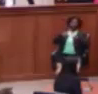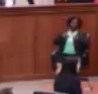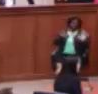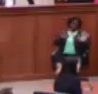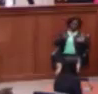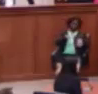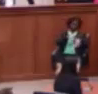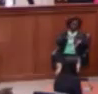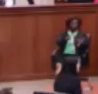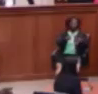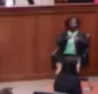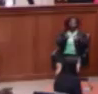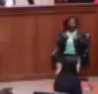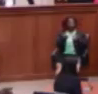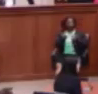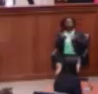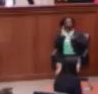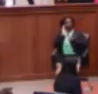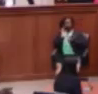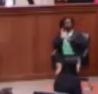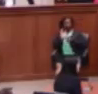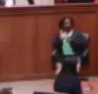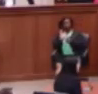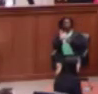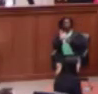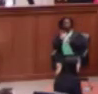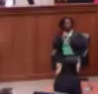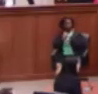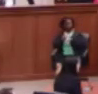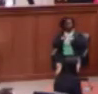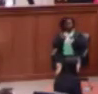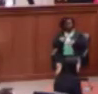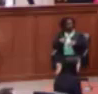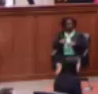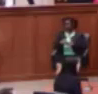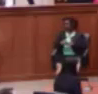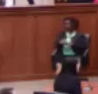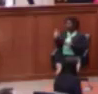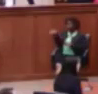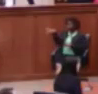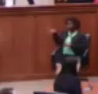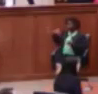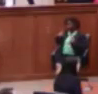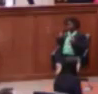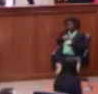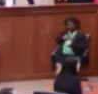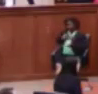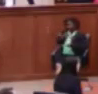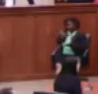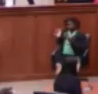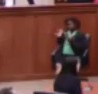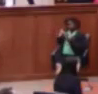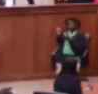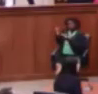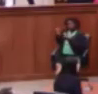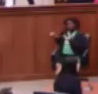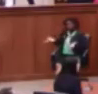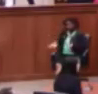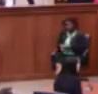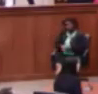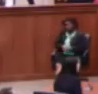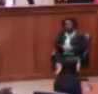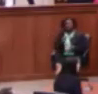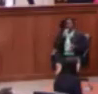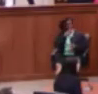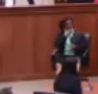that. So we will work on doing that. You all have my contact information. Okay, thank you.